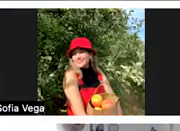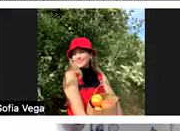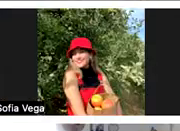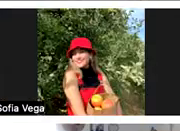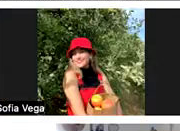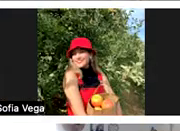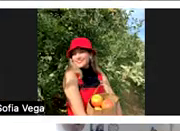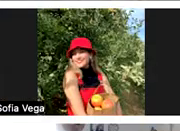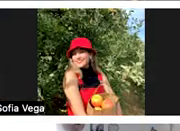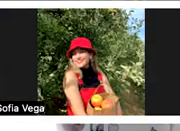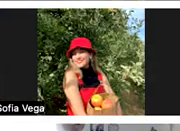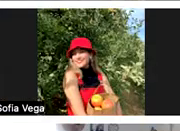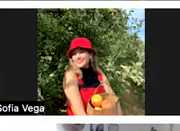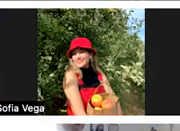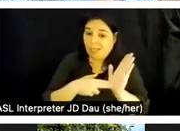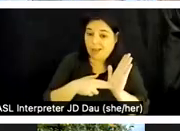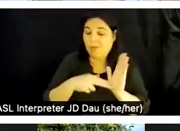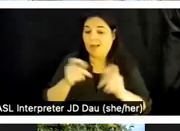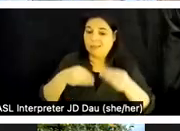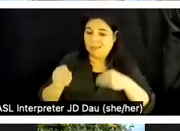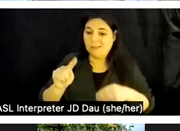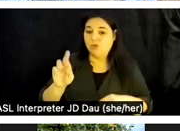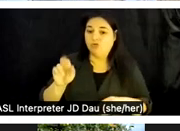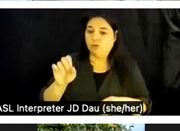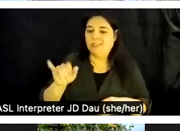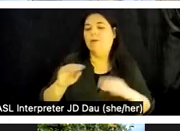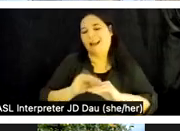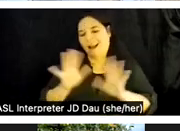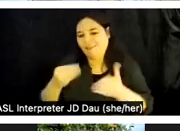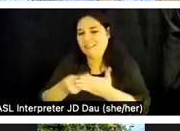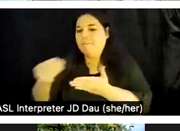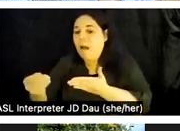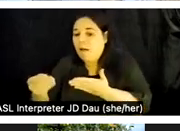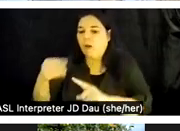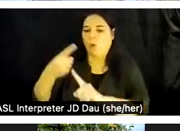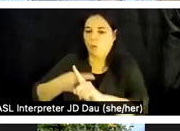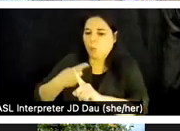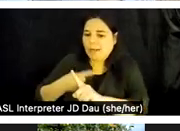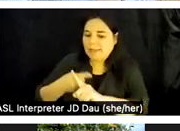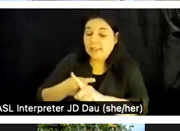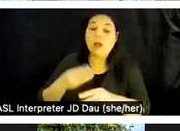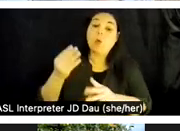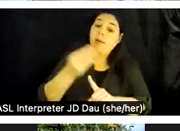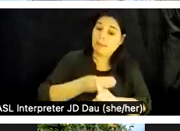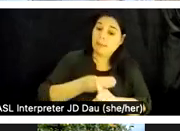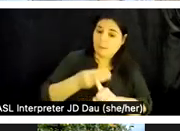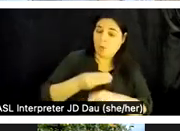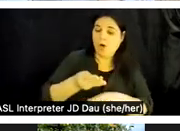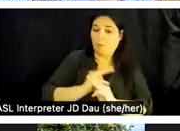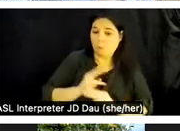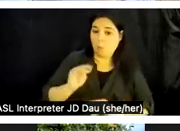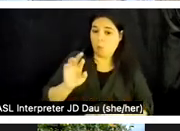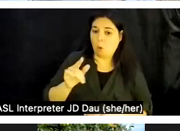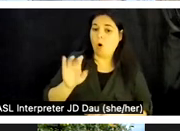transaction. So renting or buying a home, obviously, getting a mortgage,